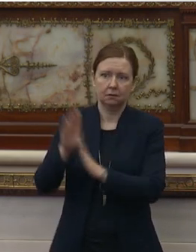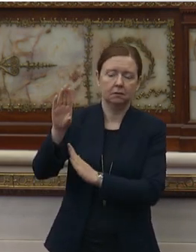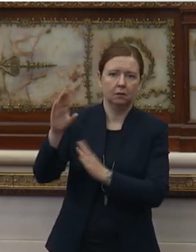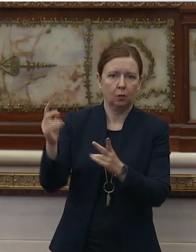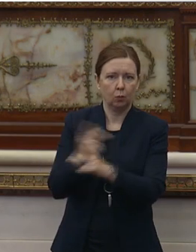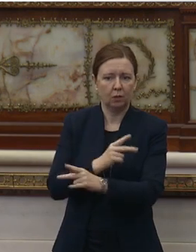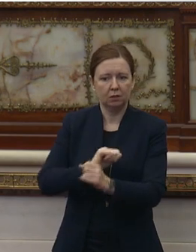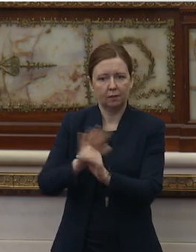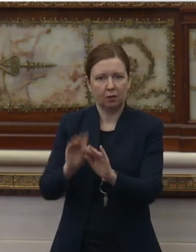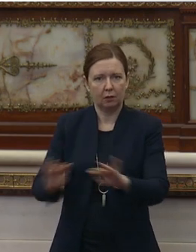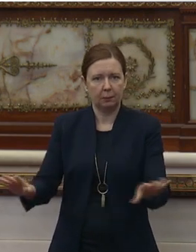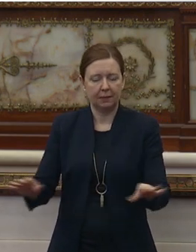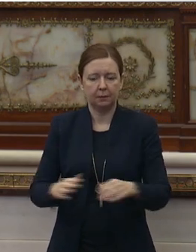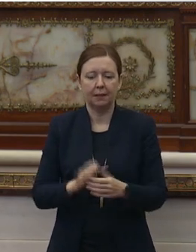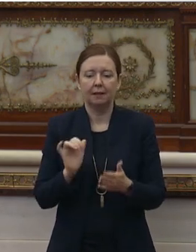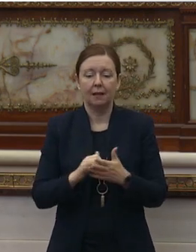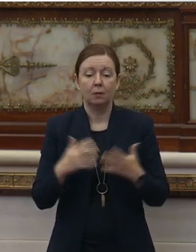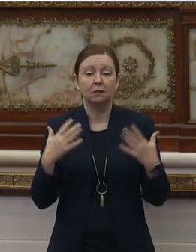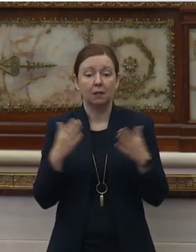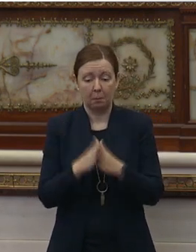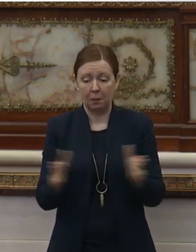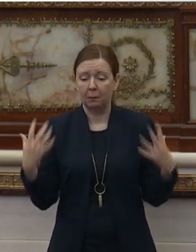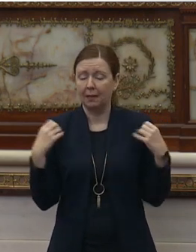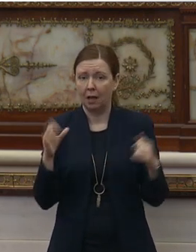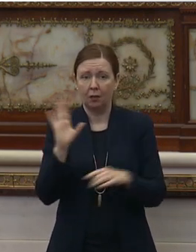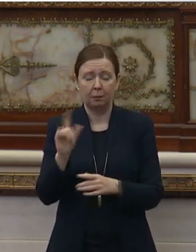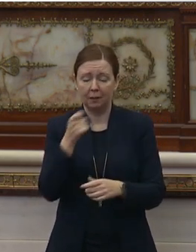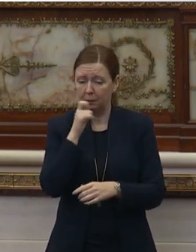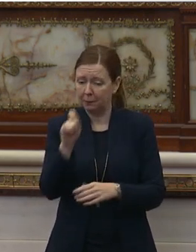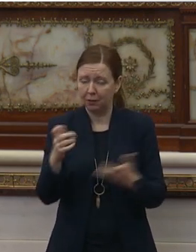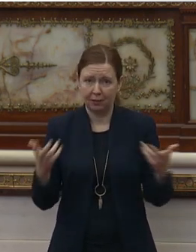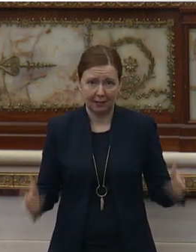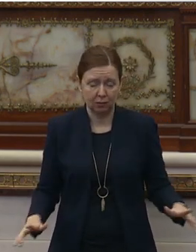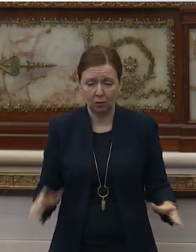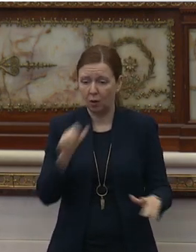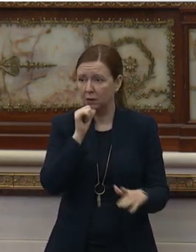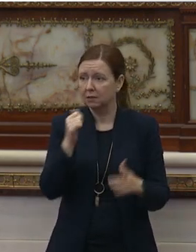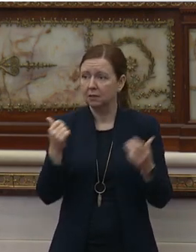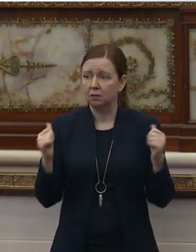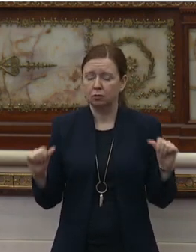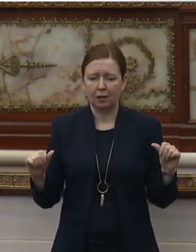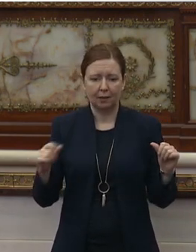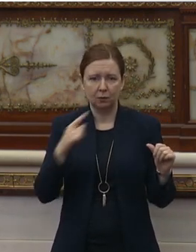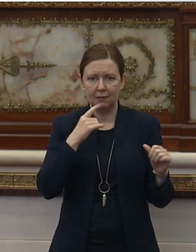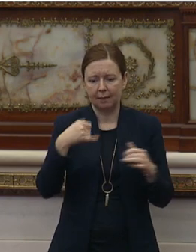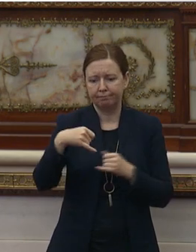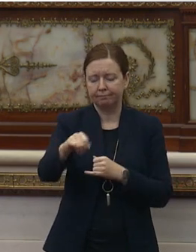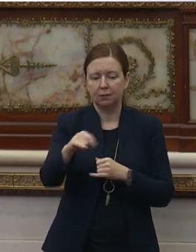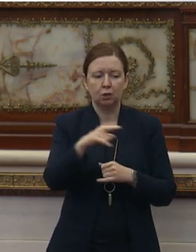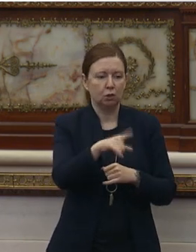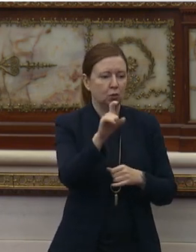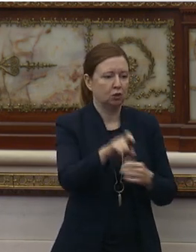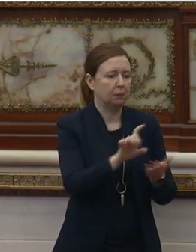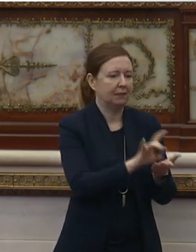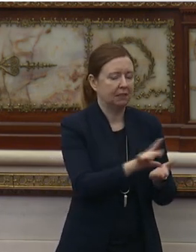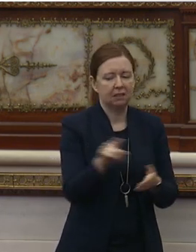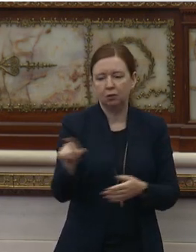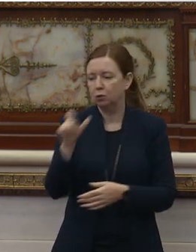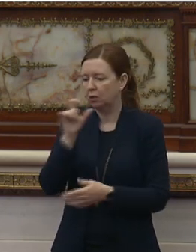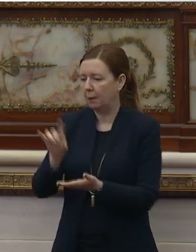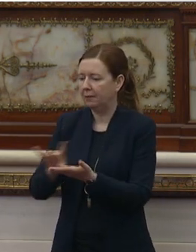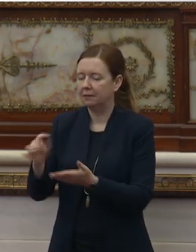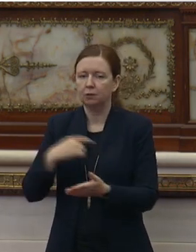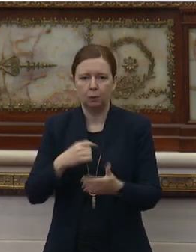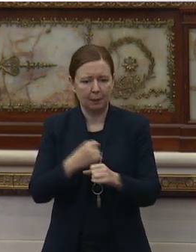pandemic. It was a public health bill, plain and simple. It did not try to draw lines between who deserved to be evicted, who did not. We made a